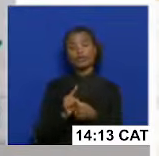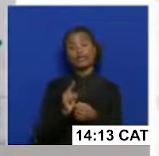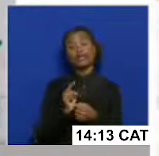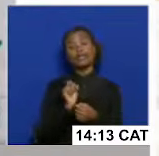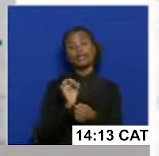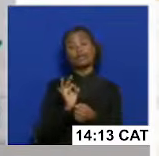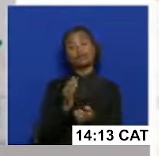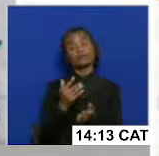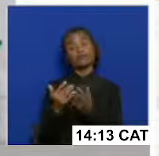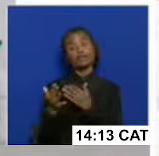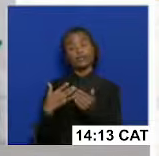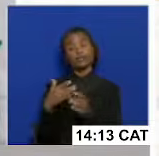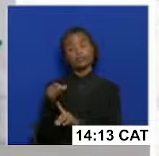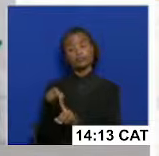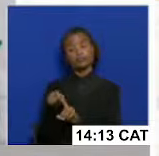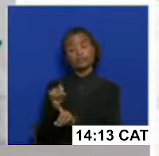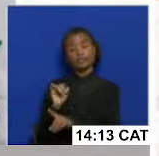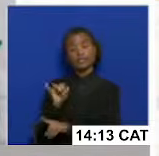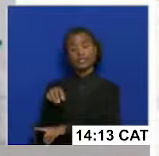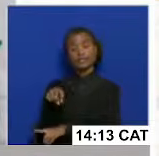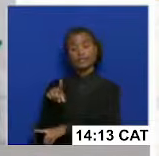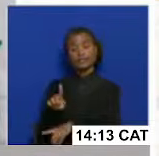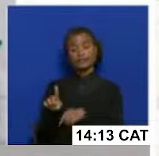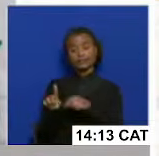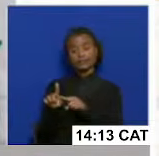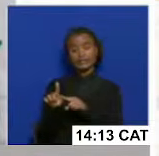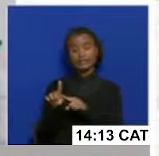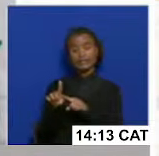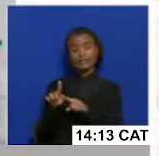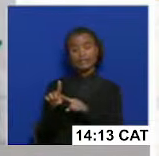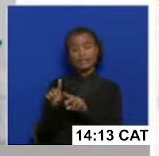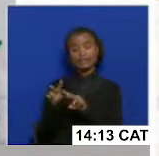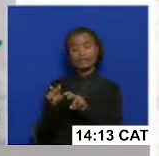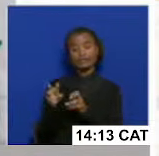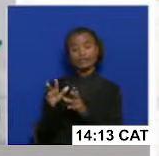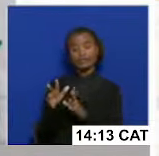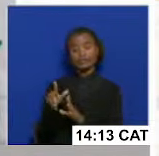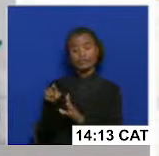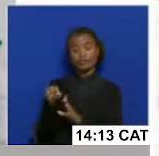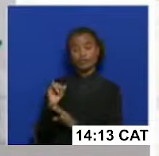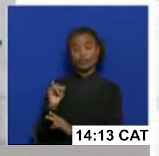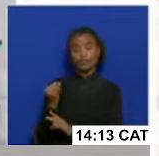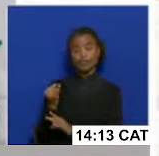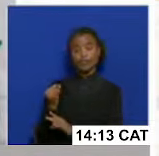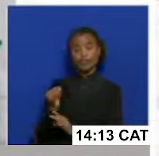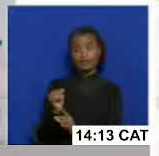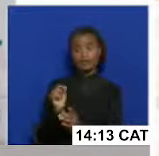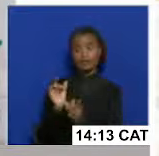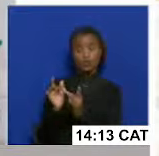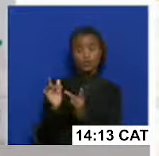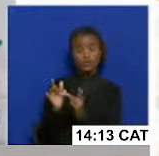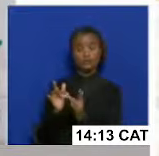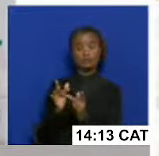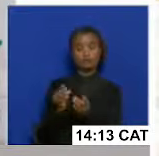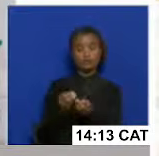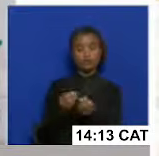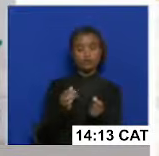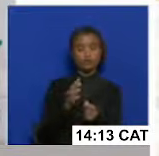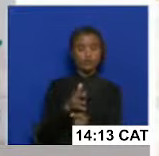investigator for Johannesburg. You then respond and you say, okay, we'll update you.